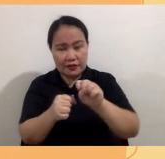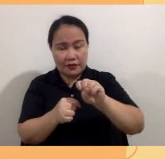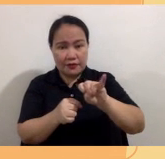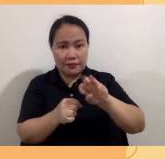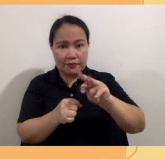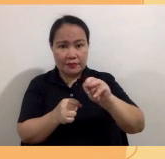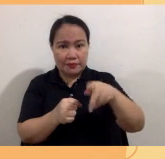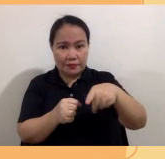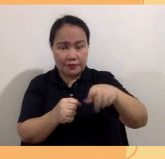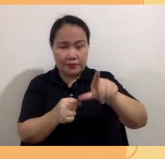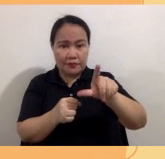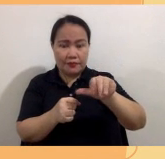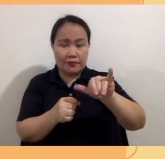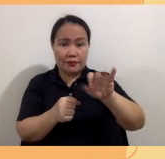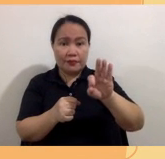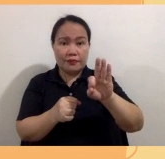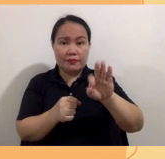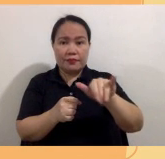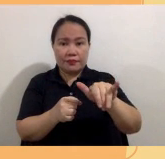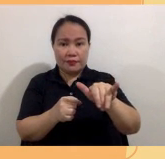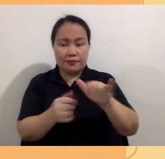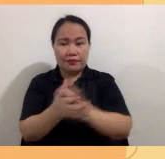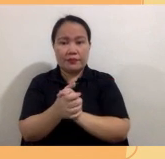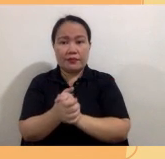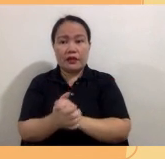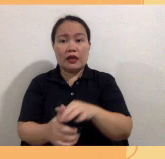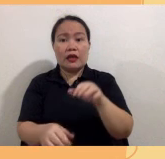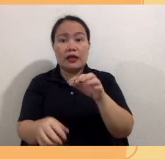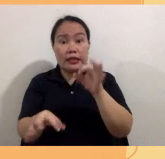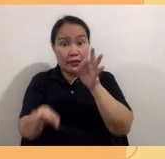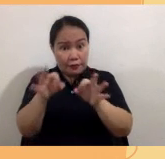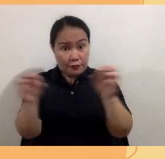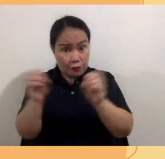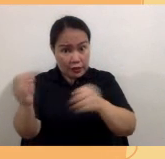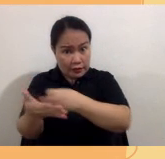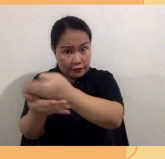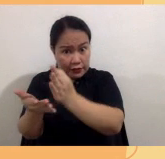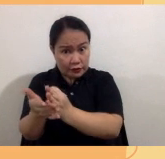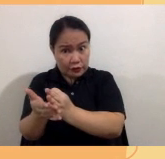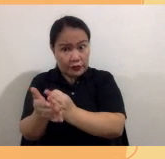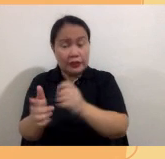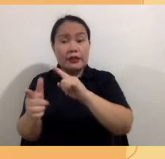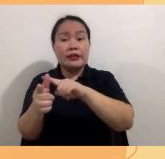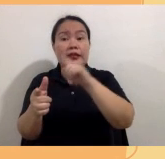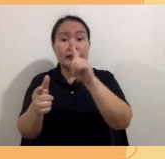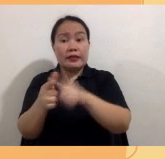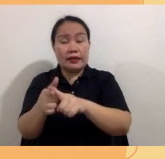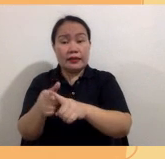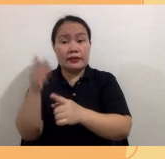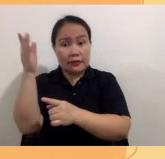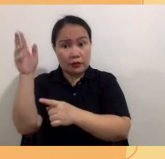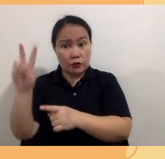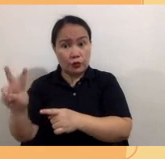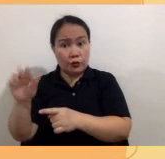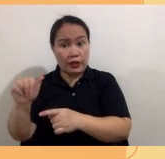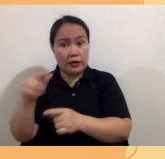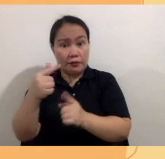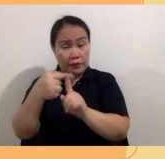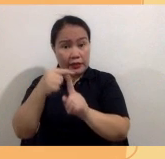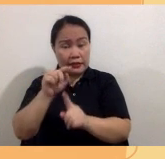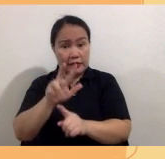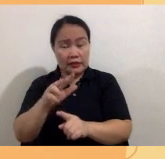simplify. So, since wala naman tayong finactor out, so therefore, 2A plus 3 over 4B is our